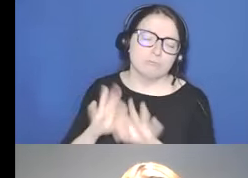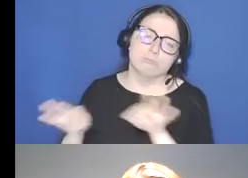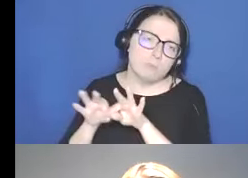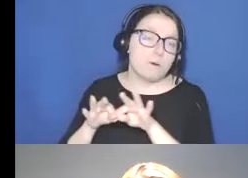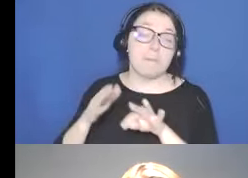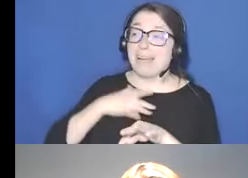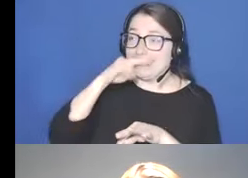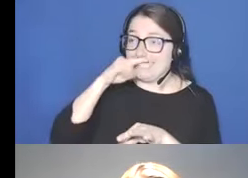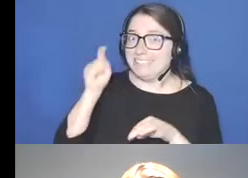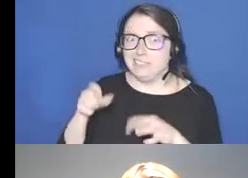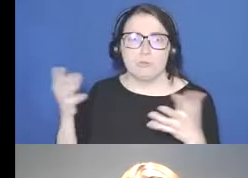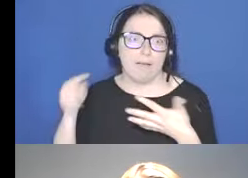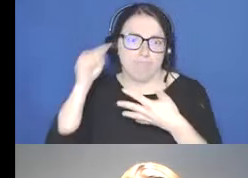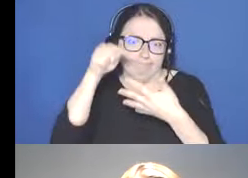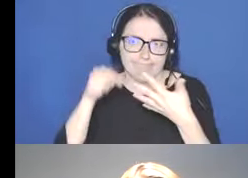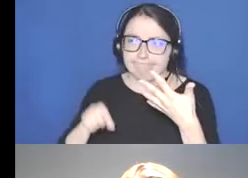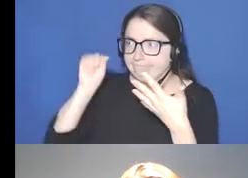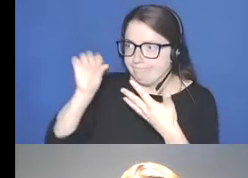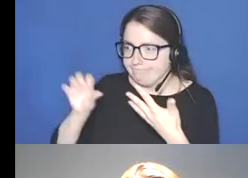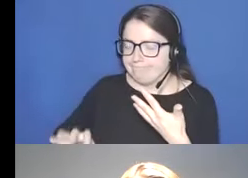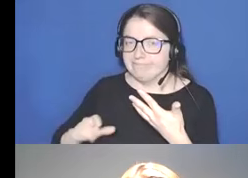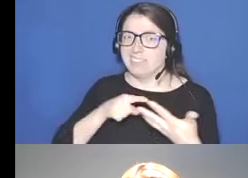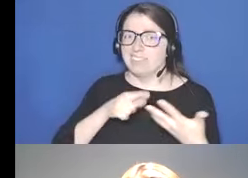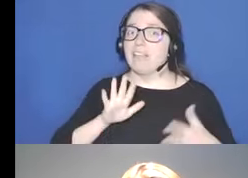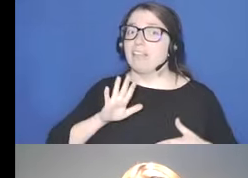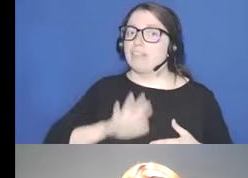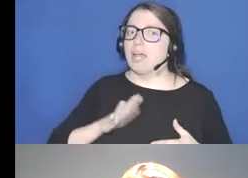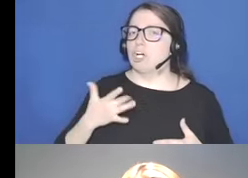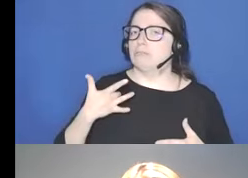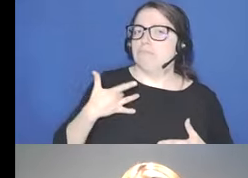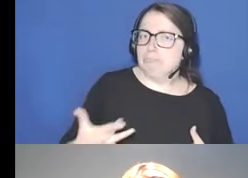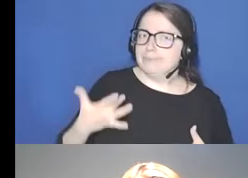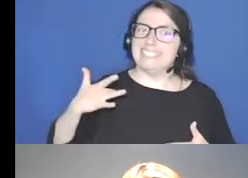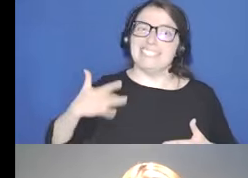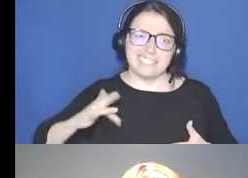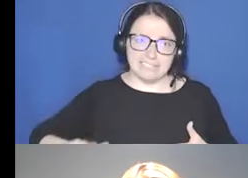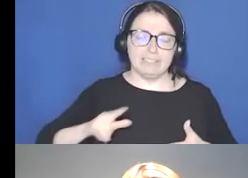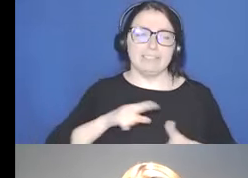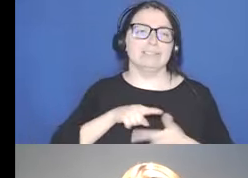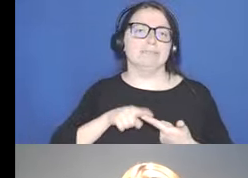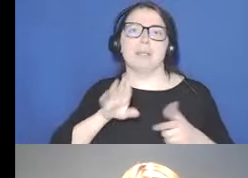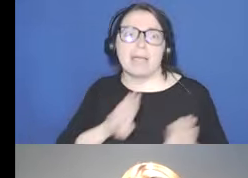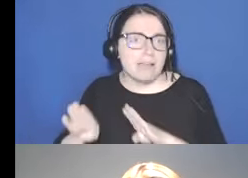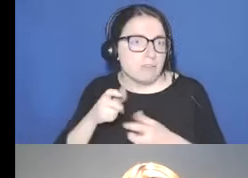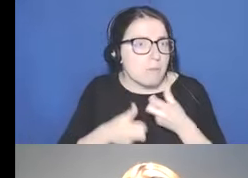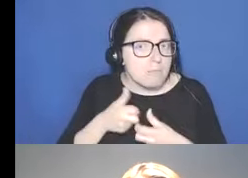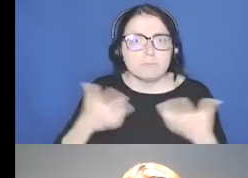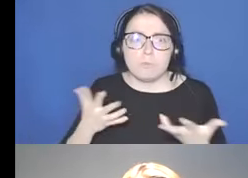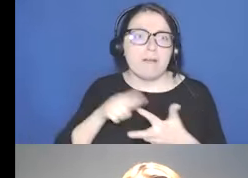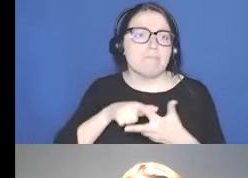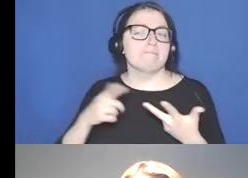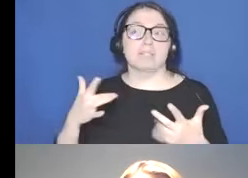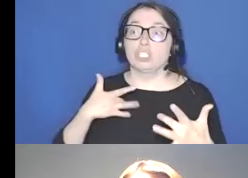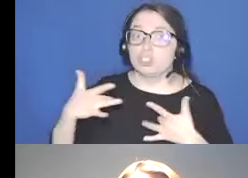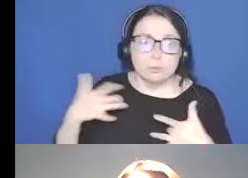needs. What are they sensitive to? What are their behavior issues? What are your